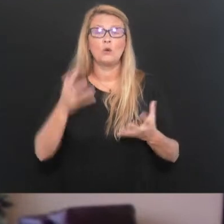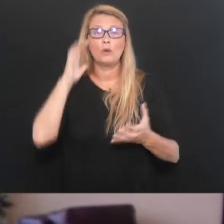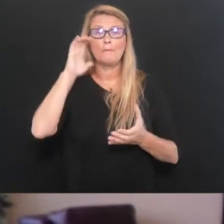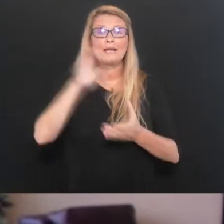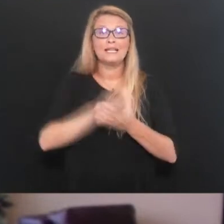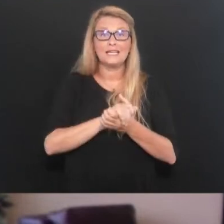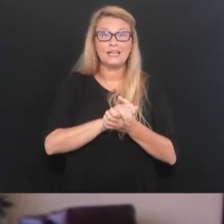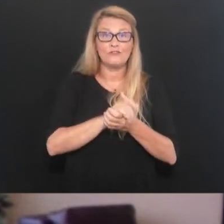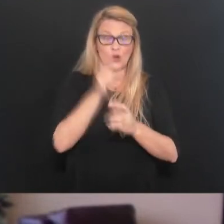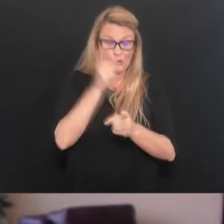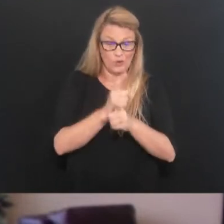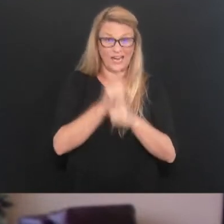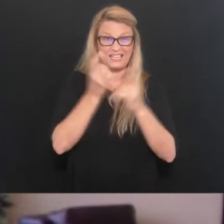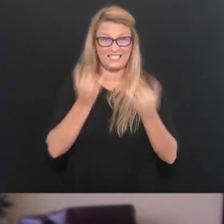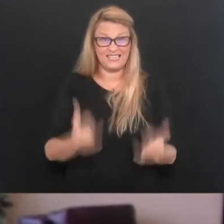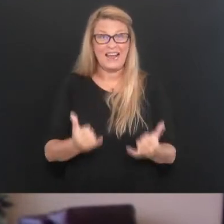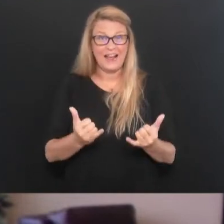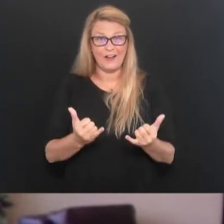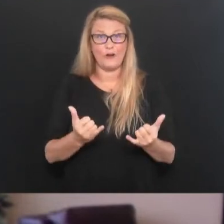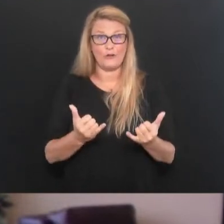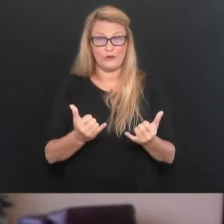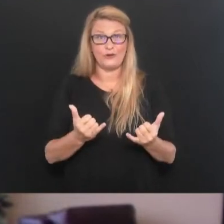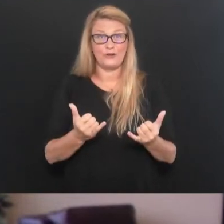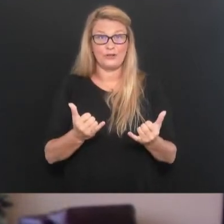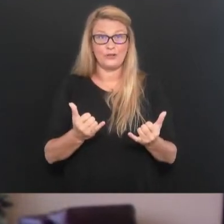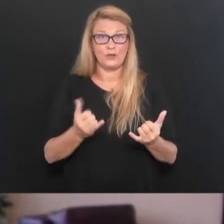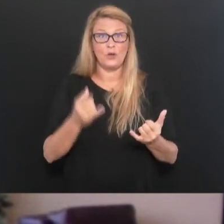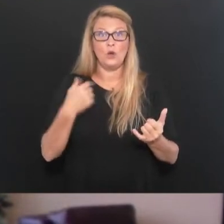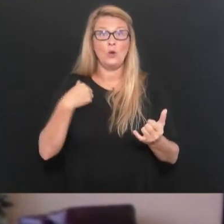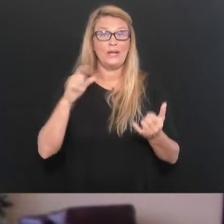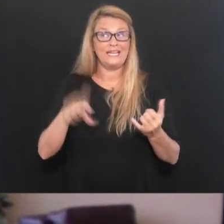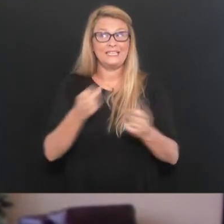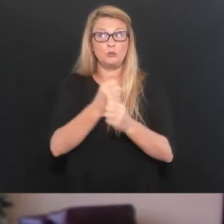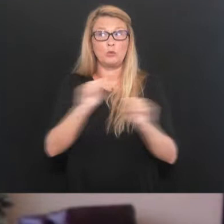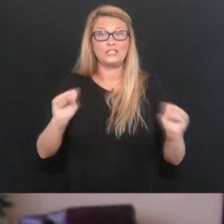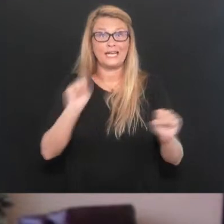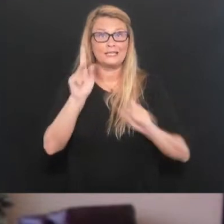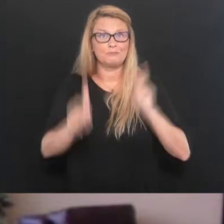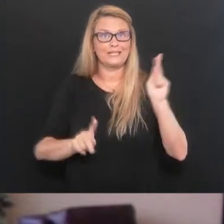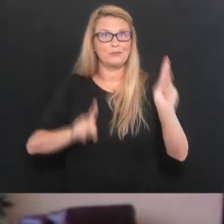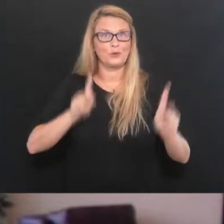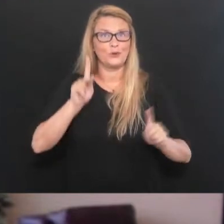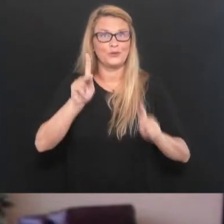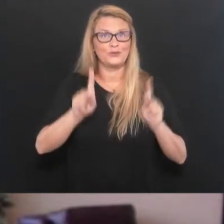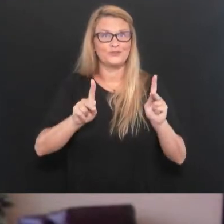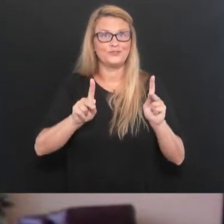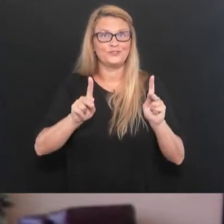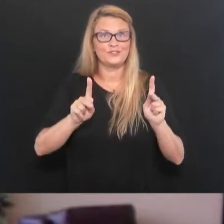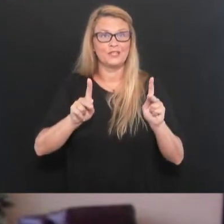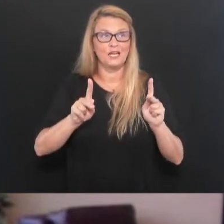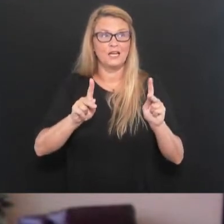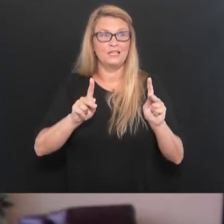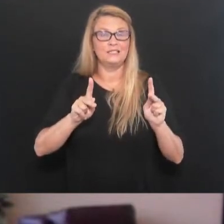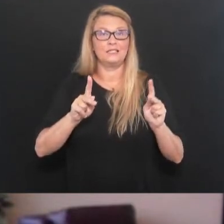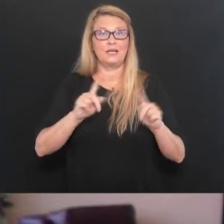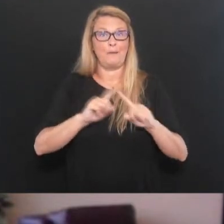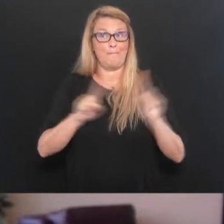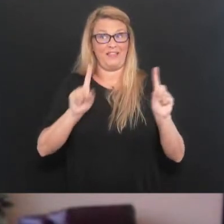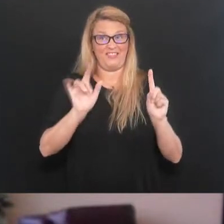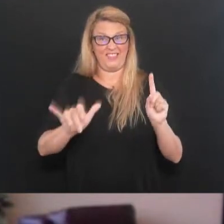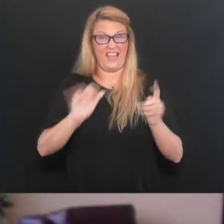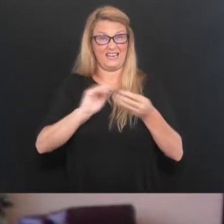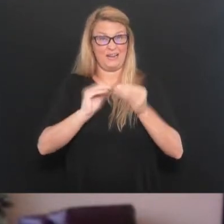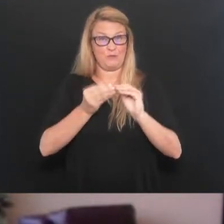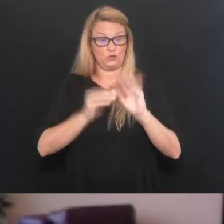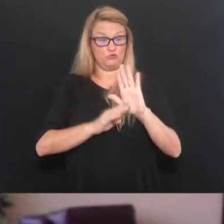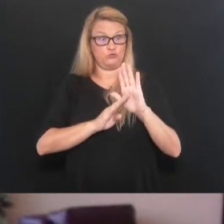that now is the time to try to protect people, because that slope, if it continues to go up at the rate it